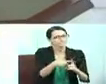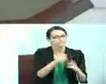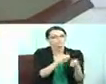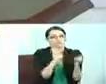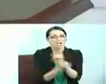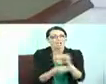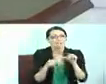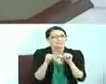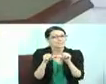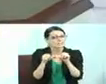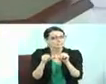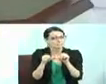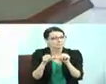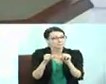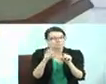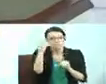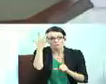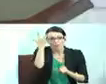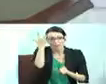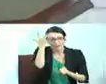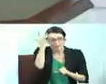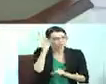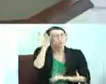changes for the future.